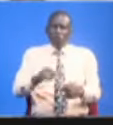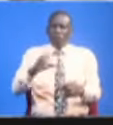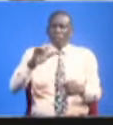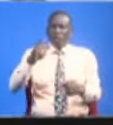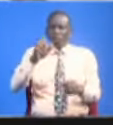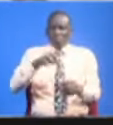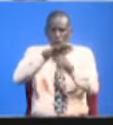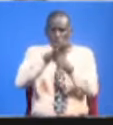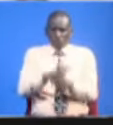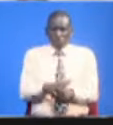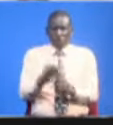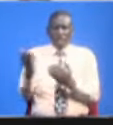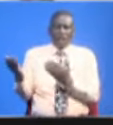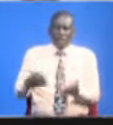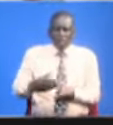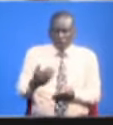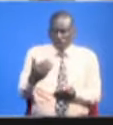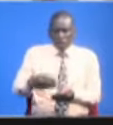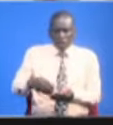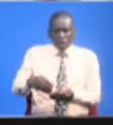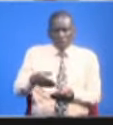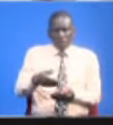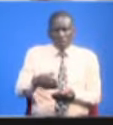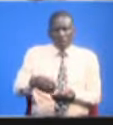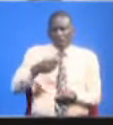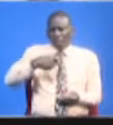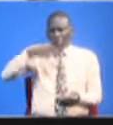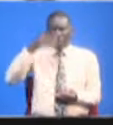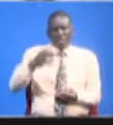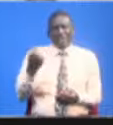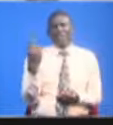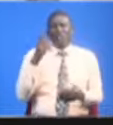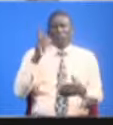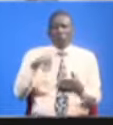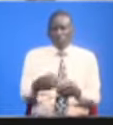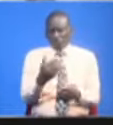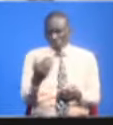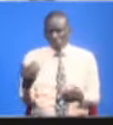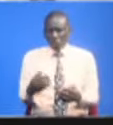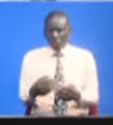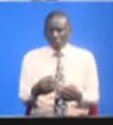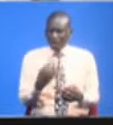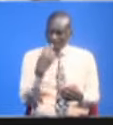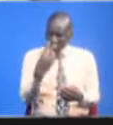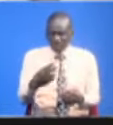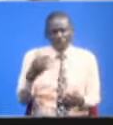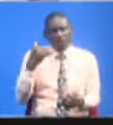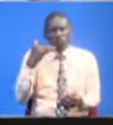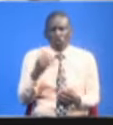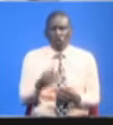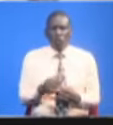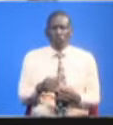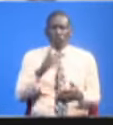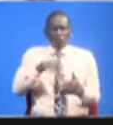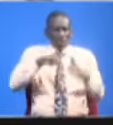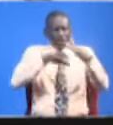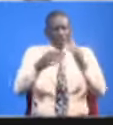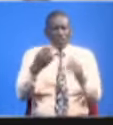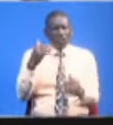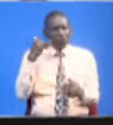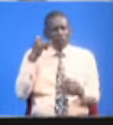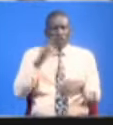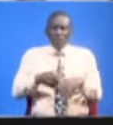them understand what the learner, their children are seeing in these phones. When they give them